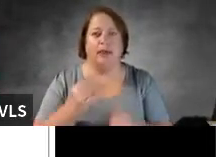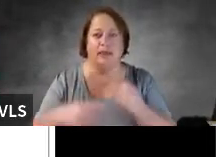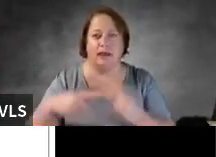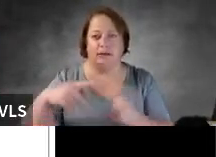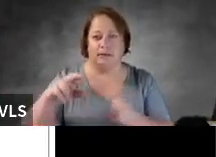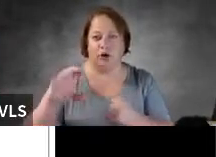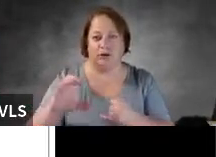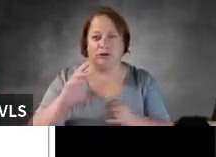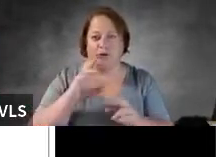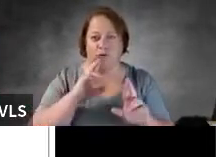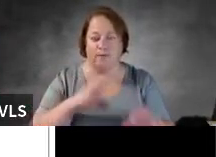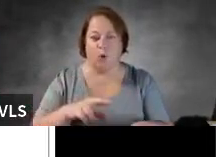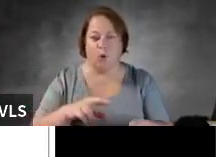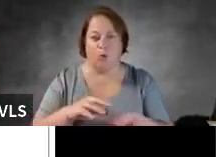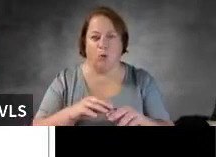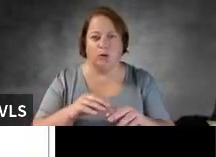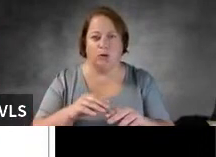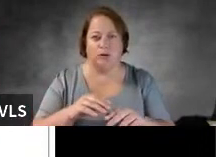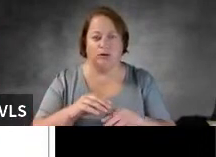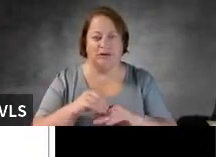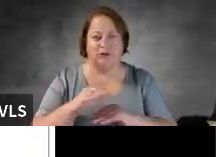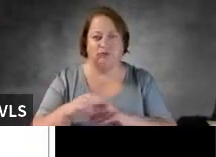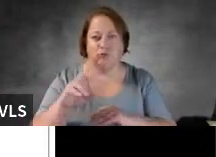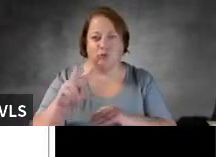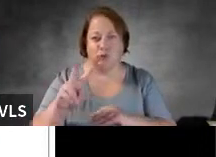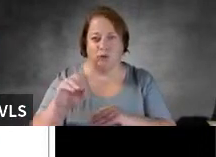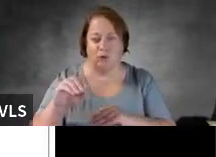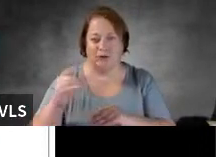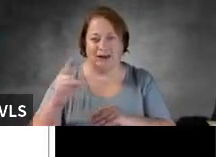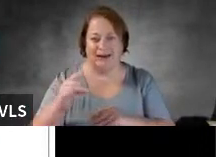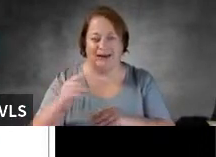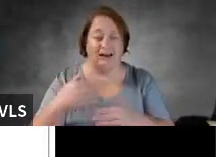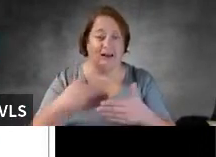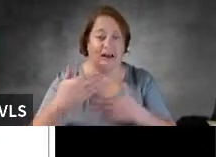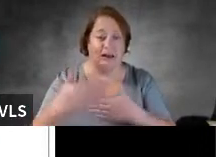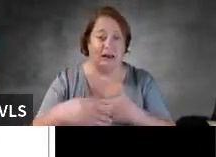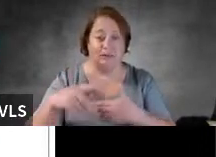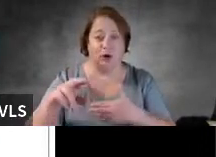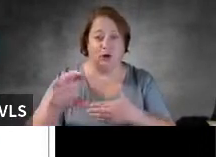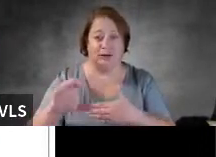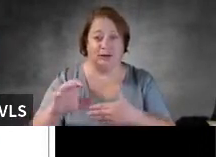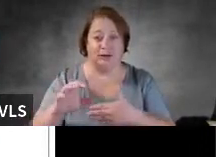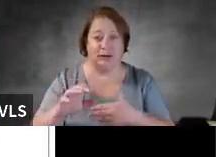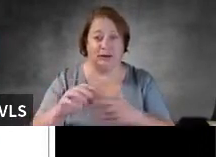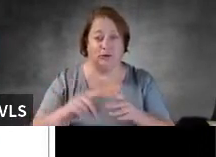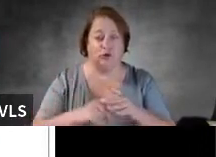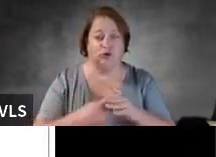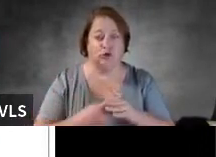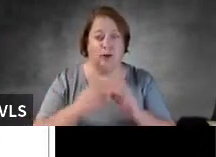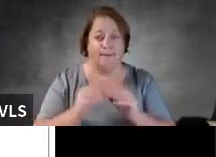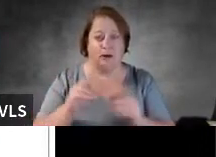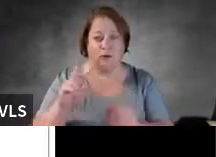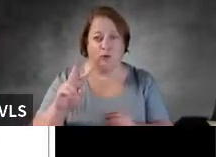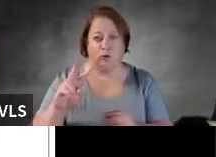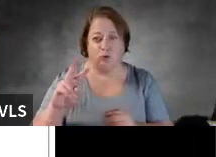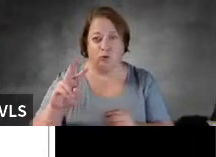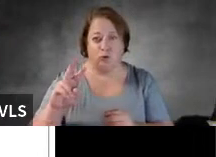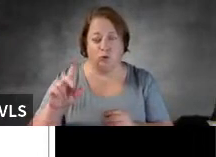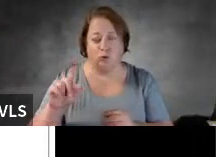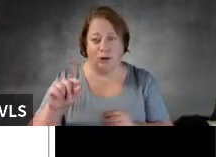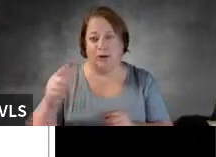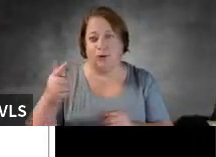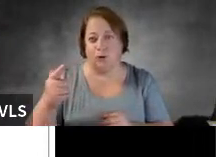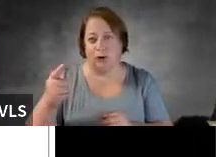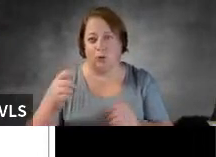report was issued in 2018. The next PRC is set to begin a meeting in 2021 and